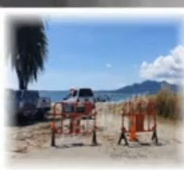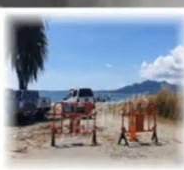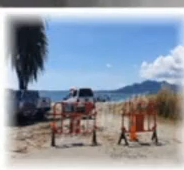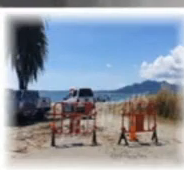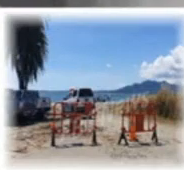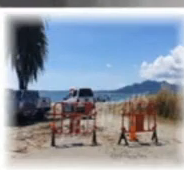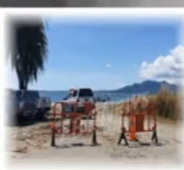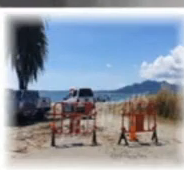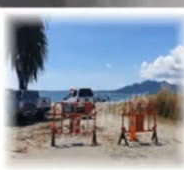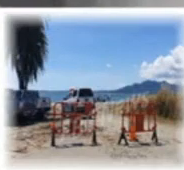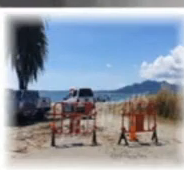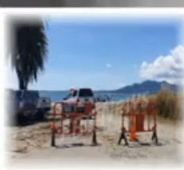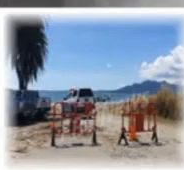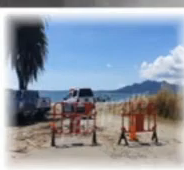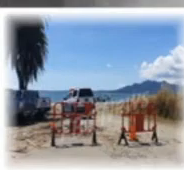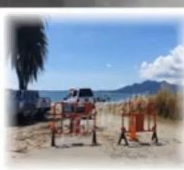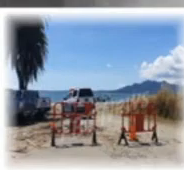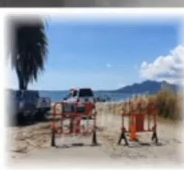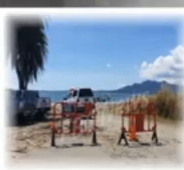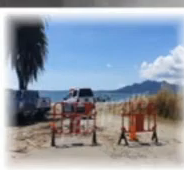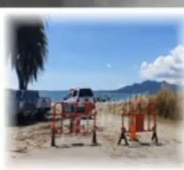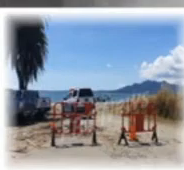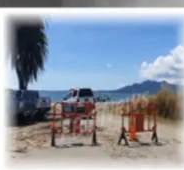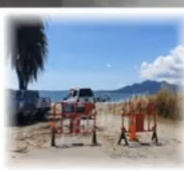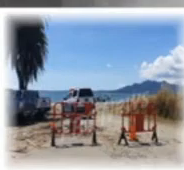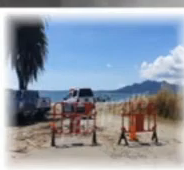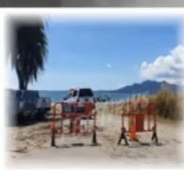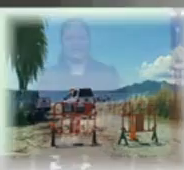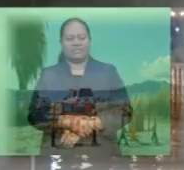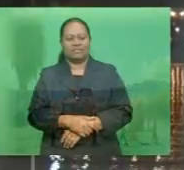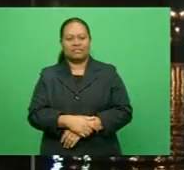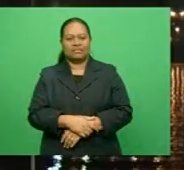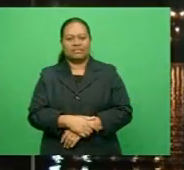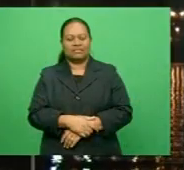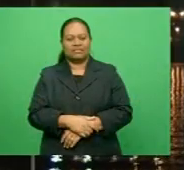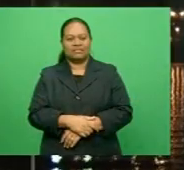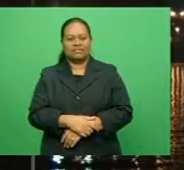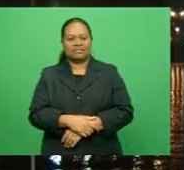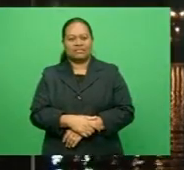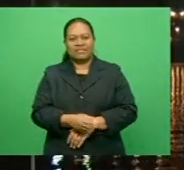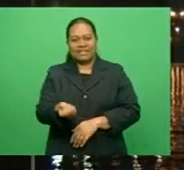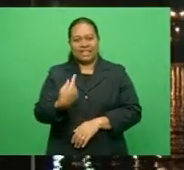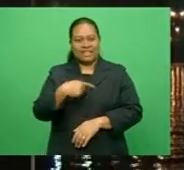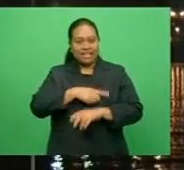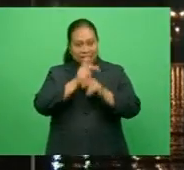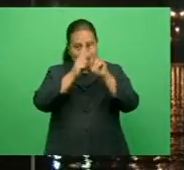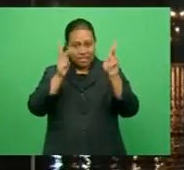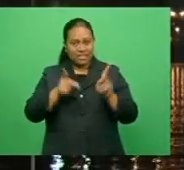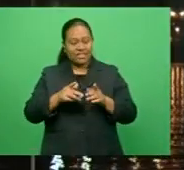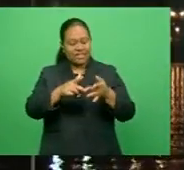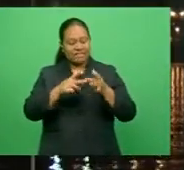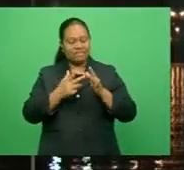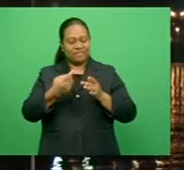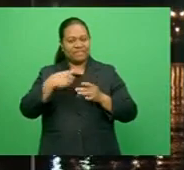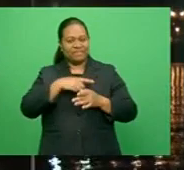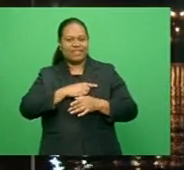and beaches? Visit our FBC website to answer. Send us newsworthy pictures and videos to email